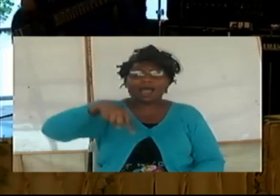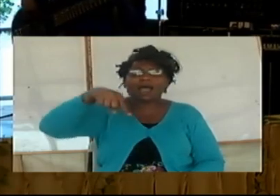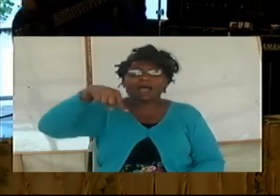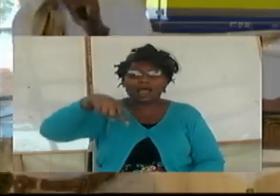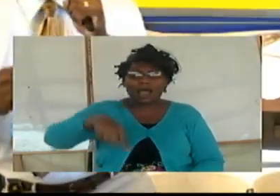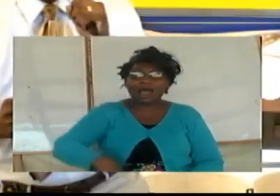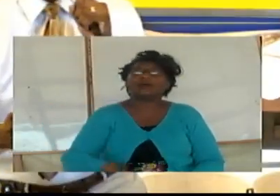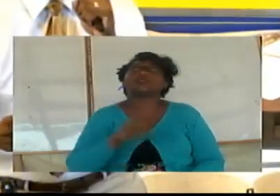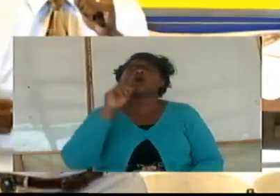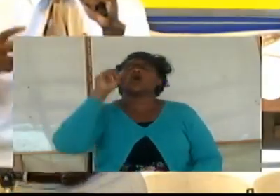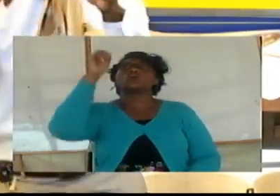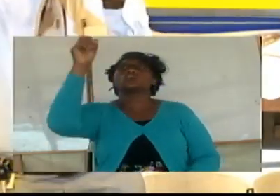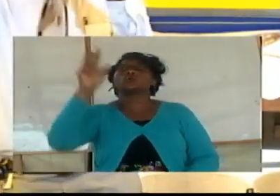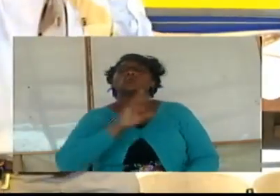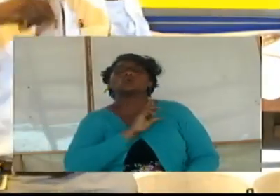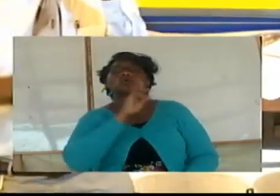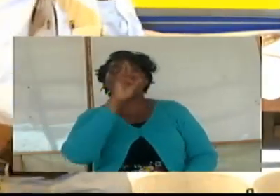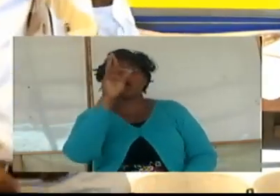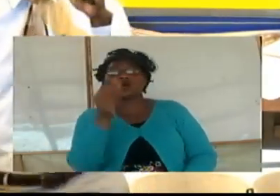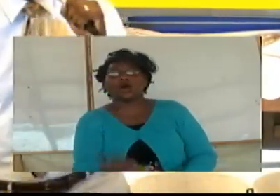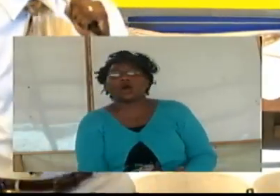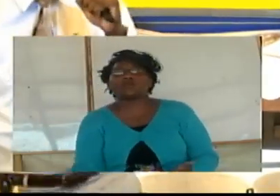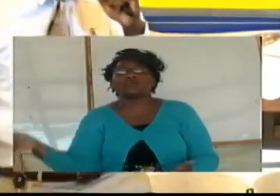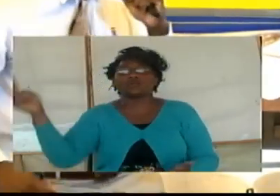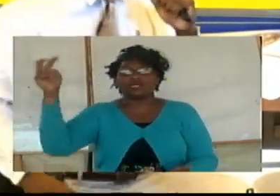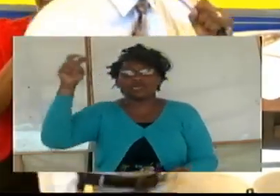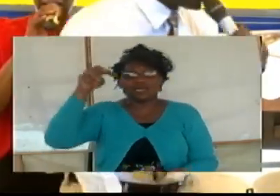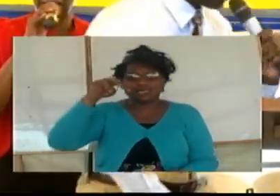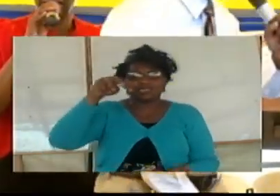It could not hold you down. You are the